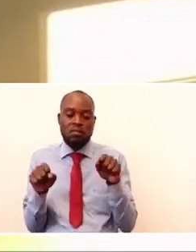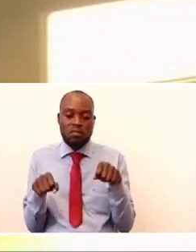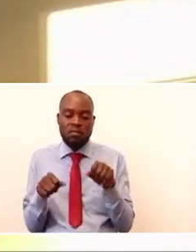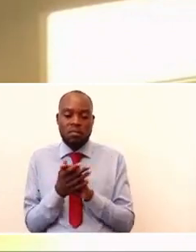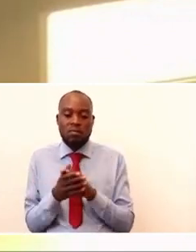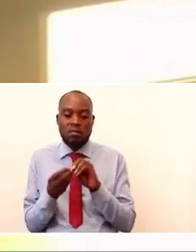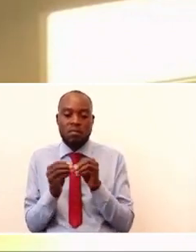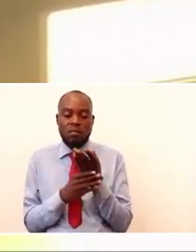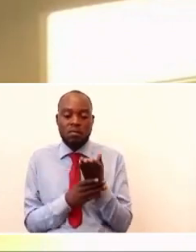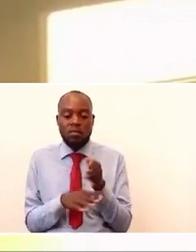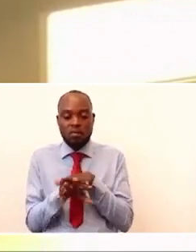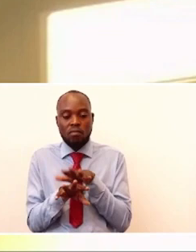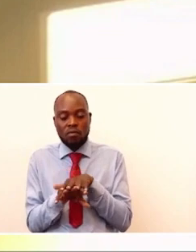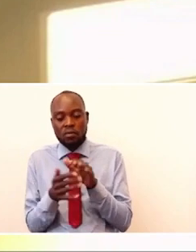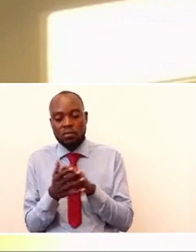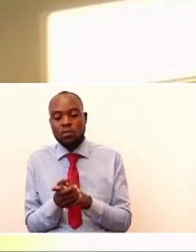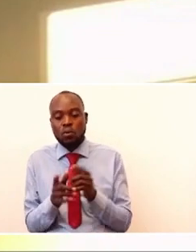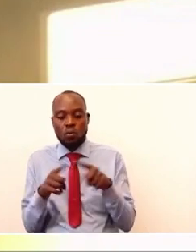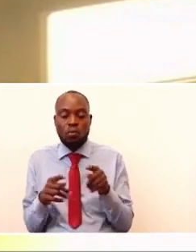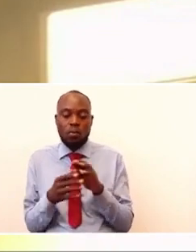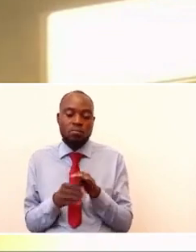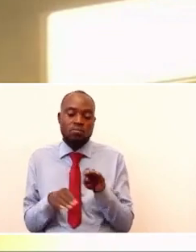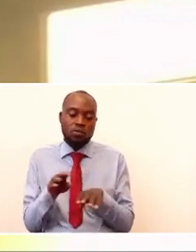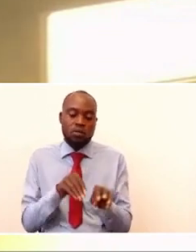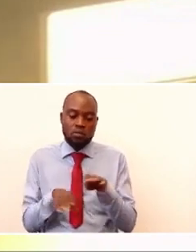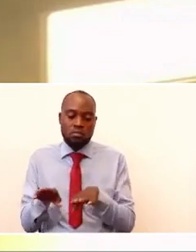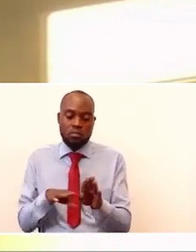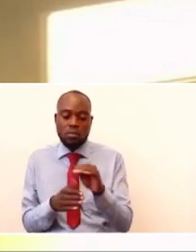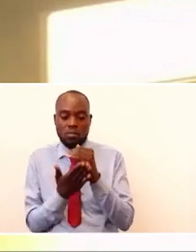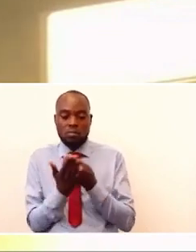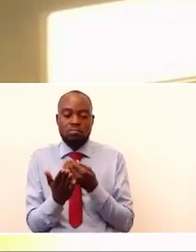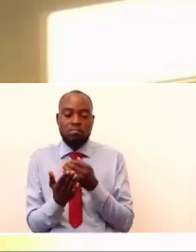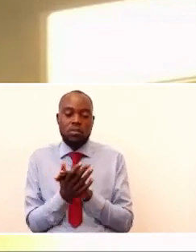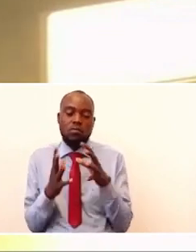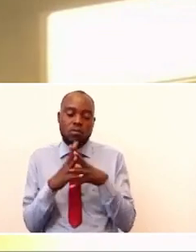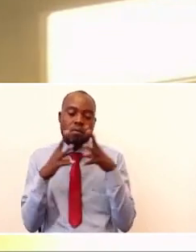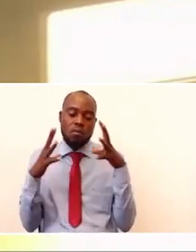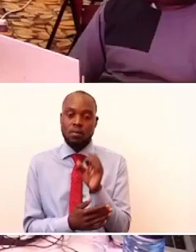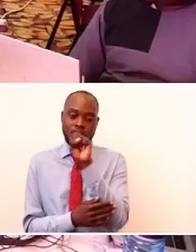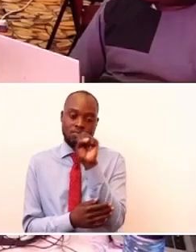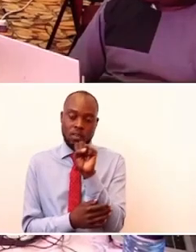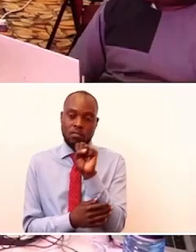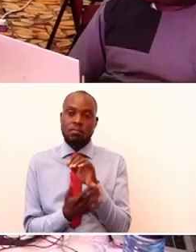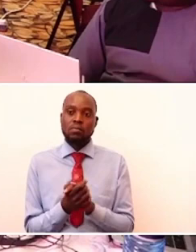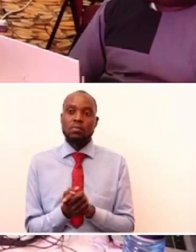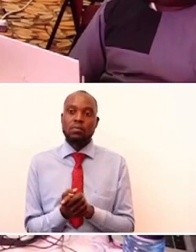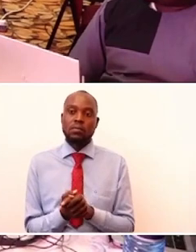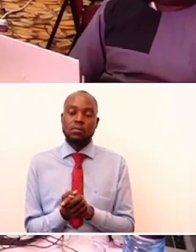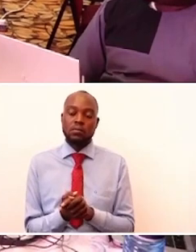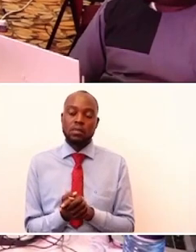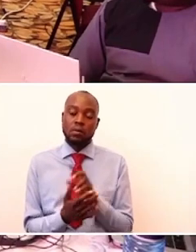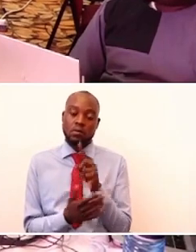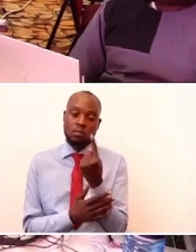have a broader tax base and distribute the tax burden a little bit more fairly and more easily. One, I think